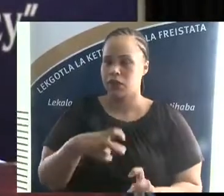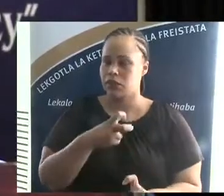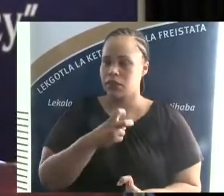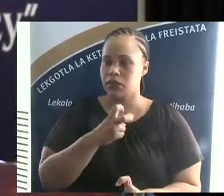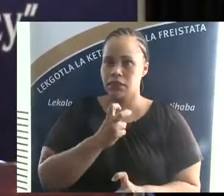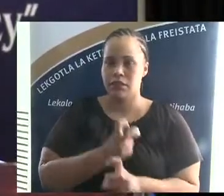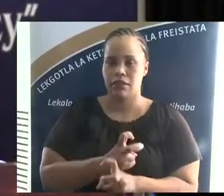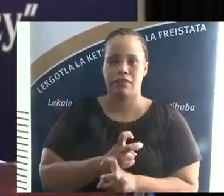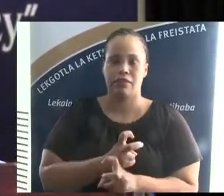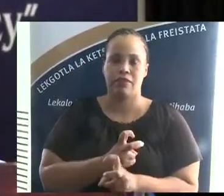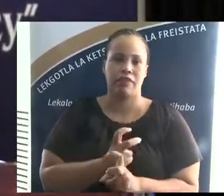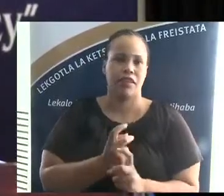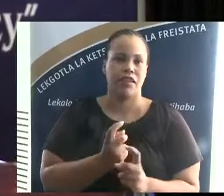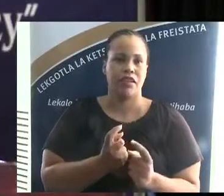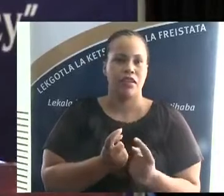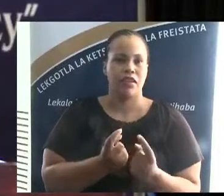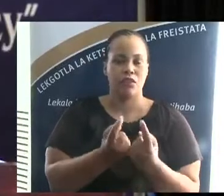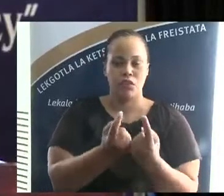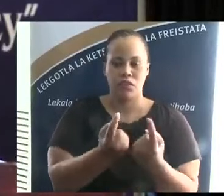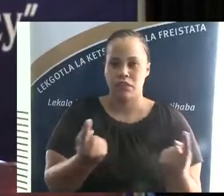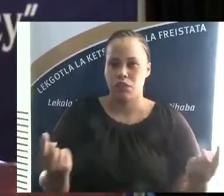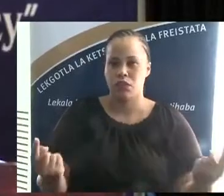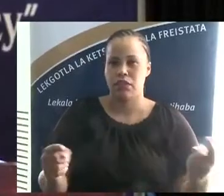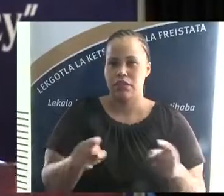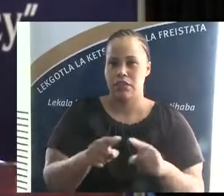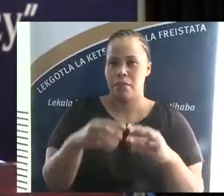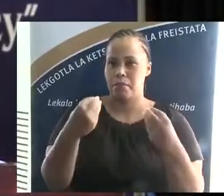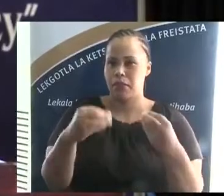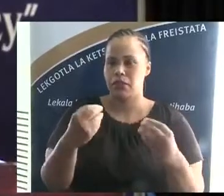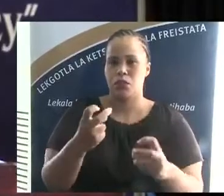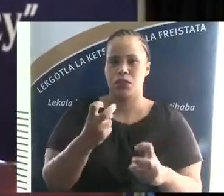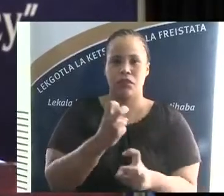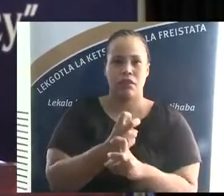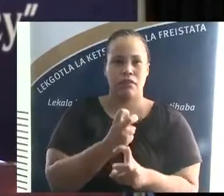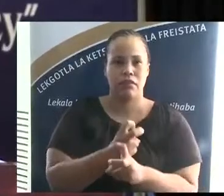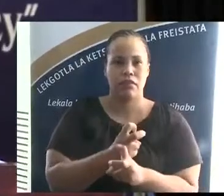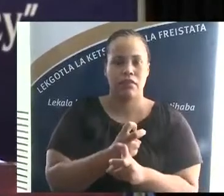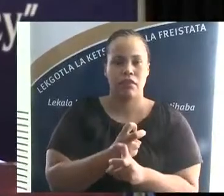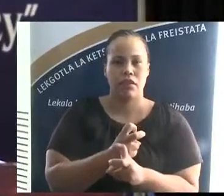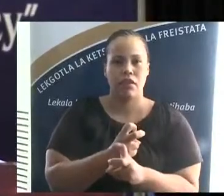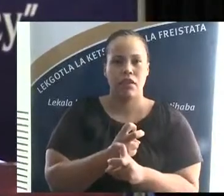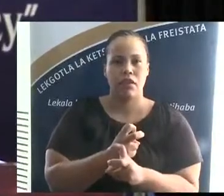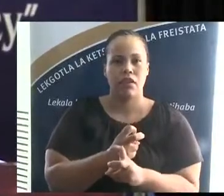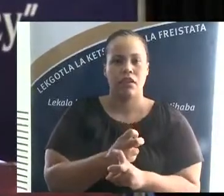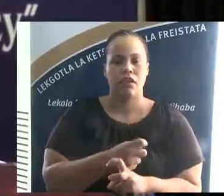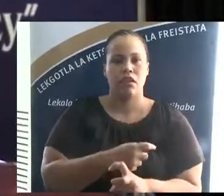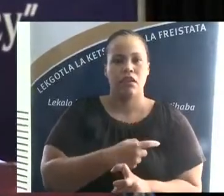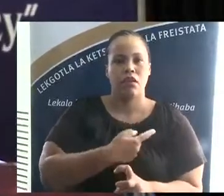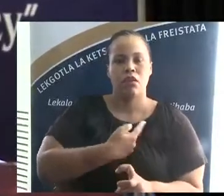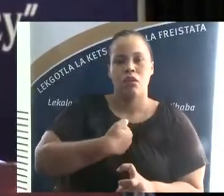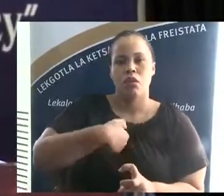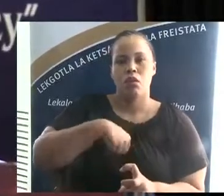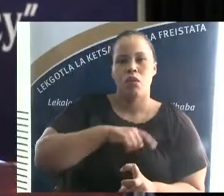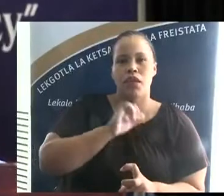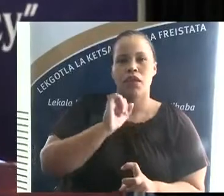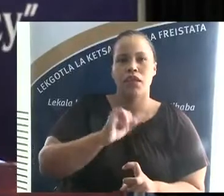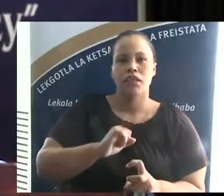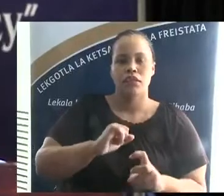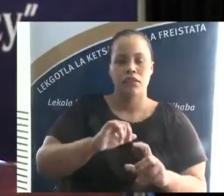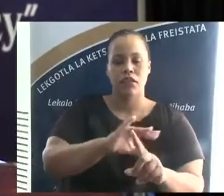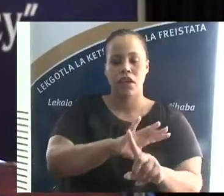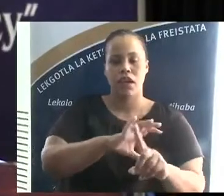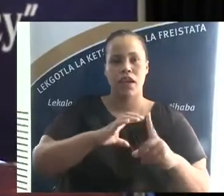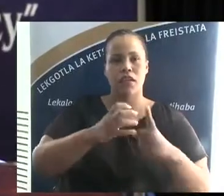on those individuals and businesses within this industry. We acknowledge the key activities of cultural and